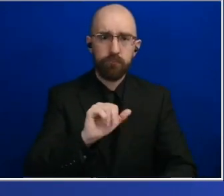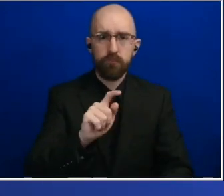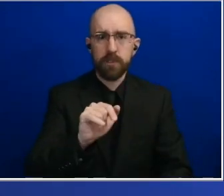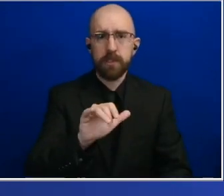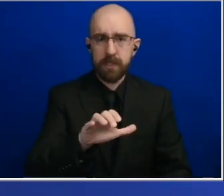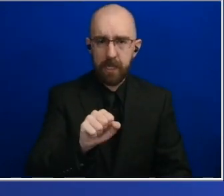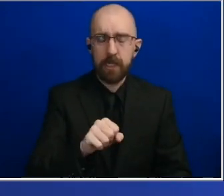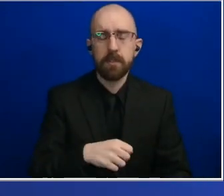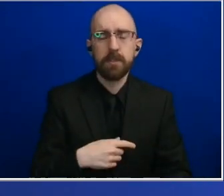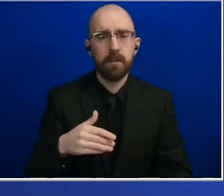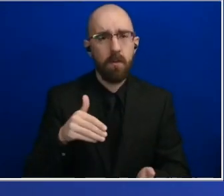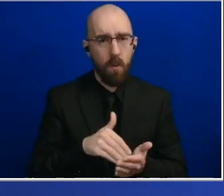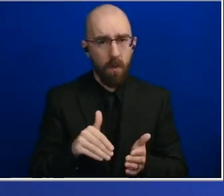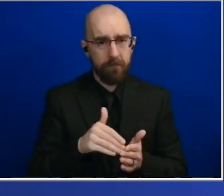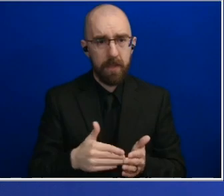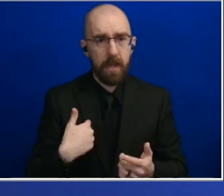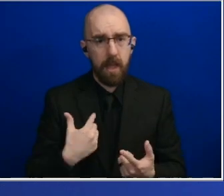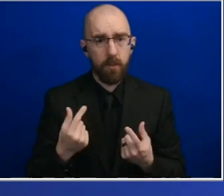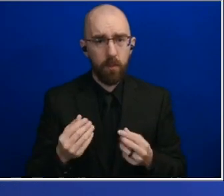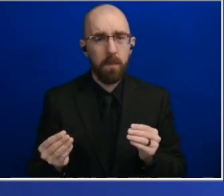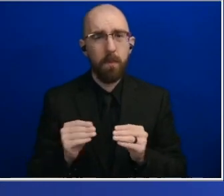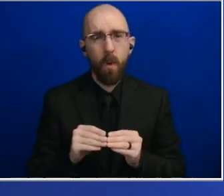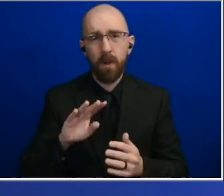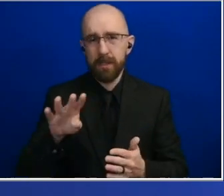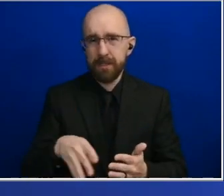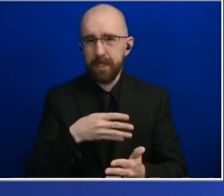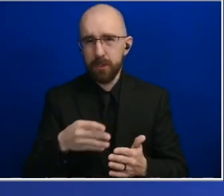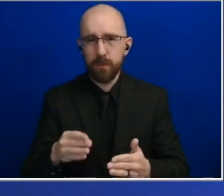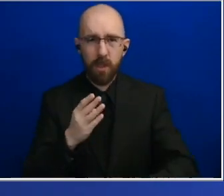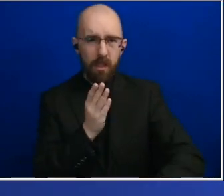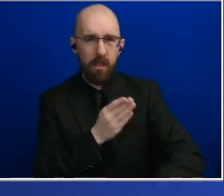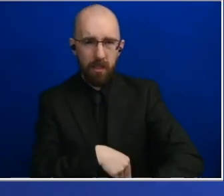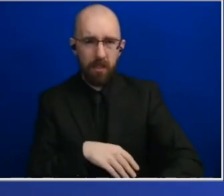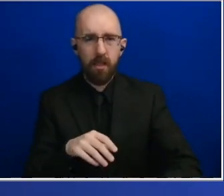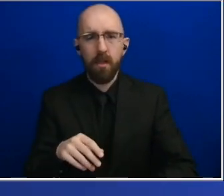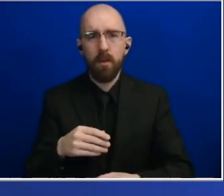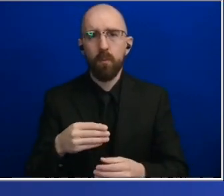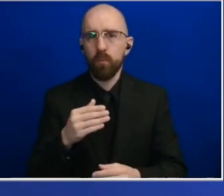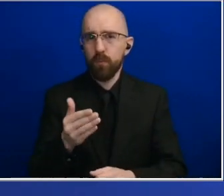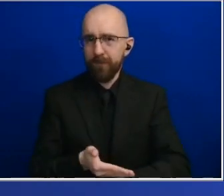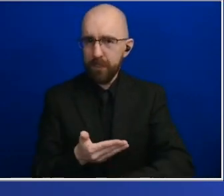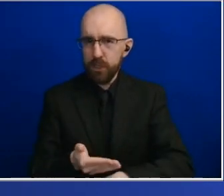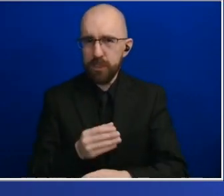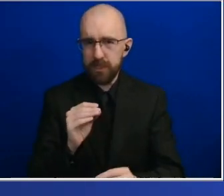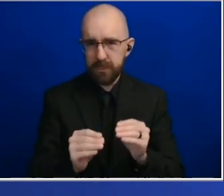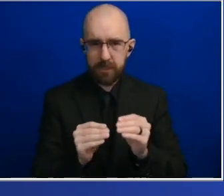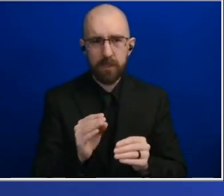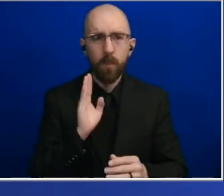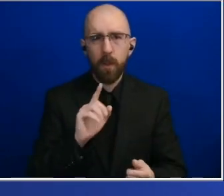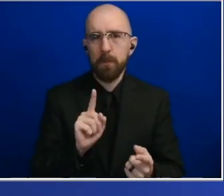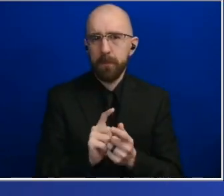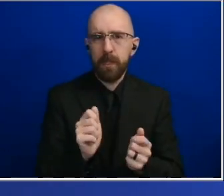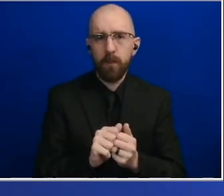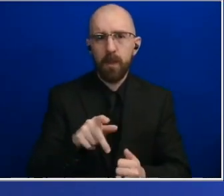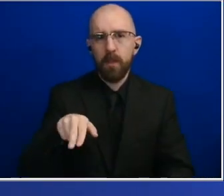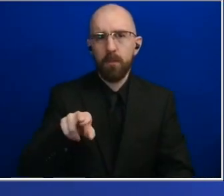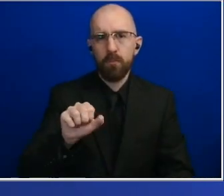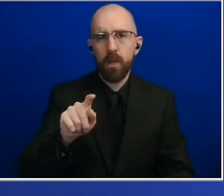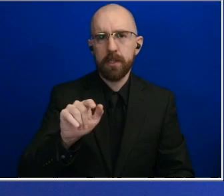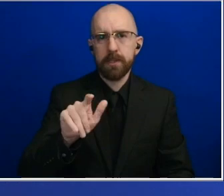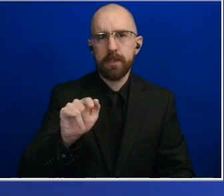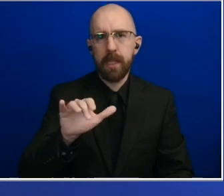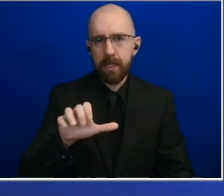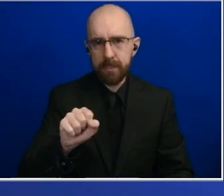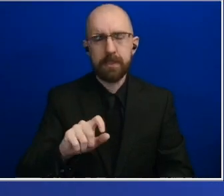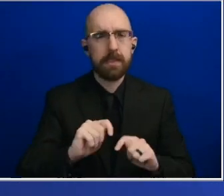going to do more of a scheduled amputation or a revision, I'll meet with the prosthetics team and ask them, okay,